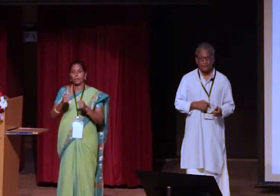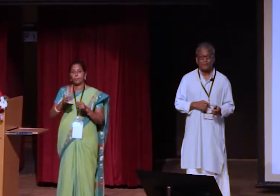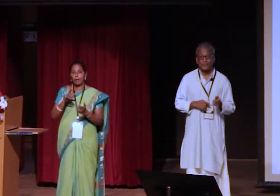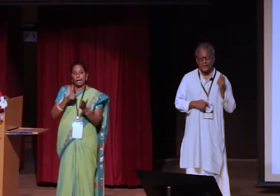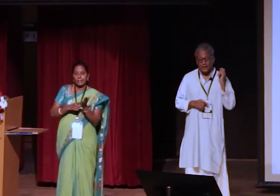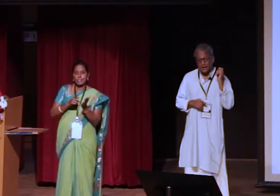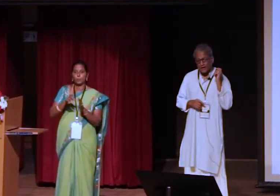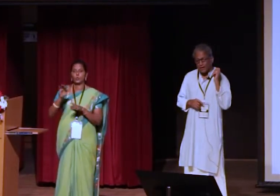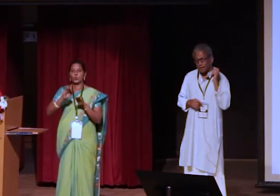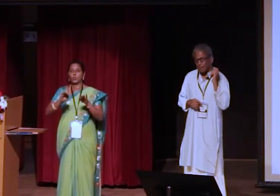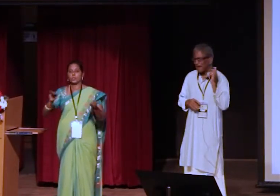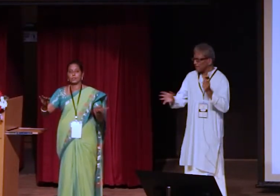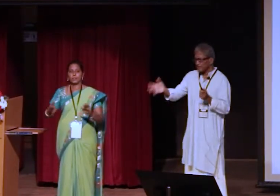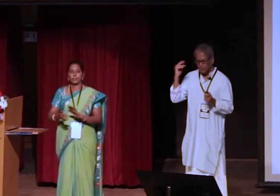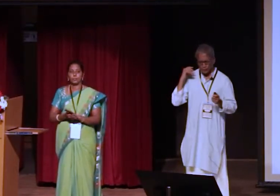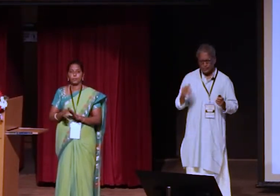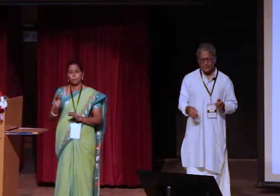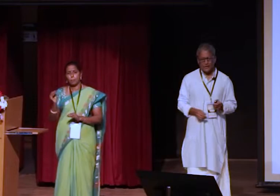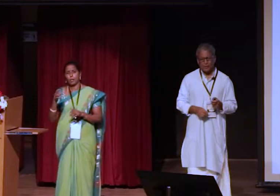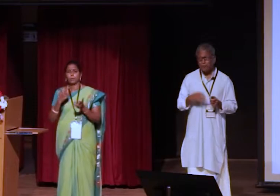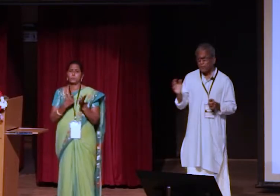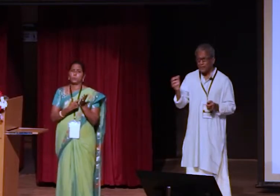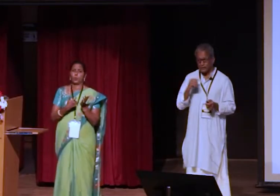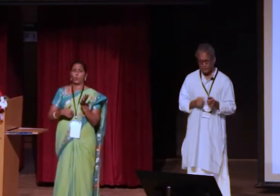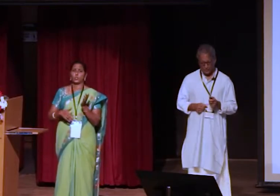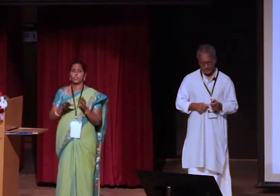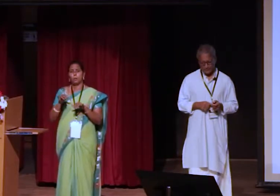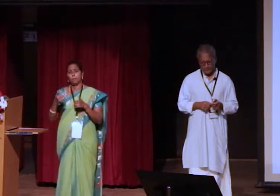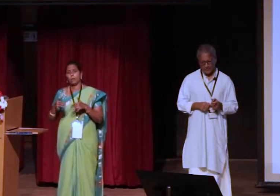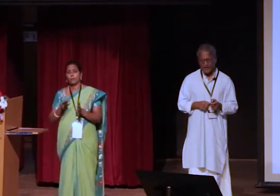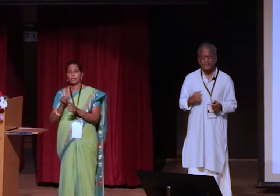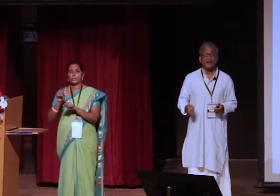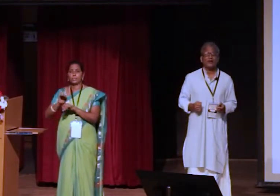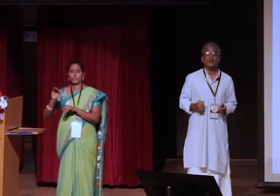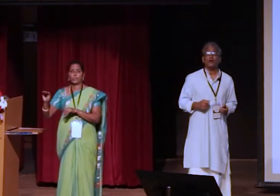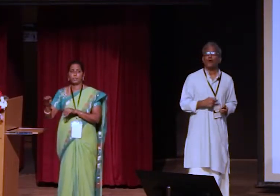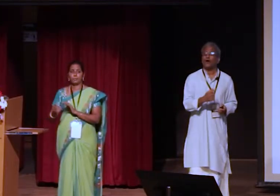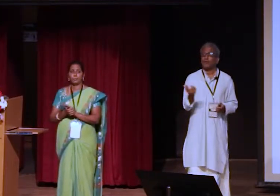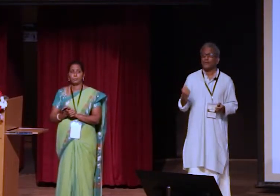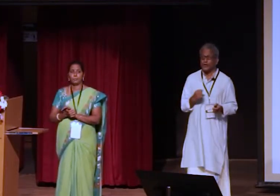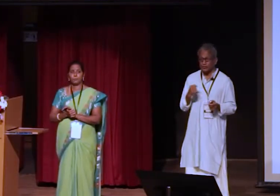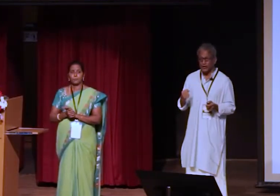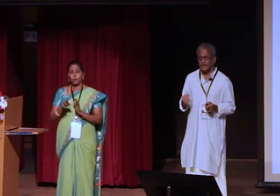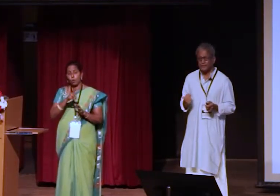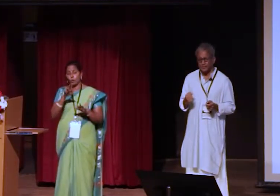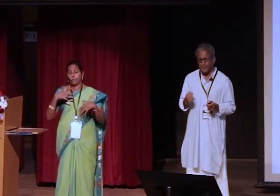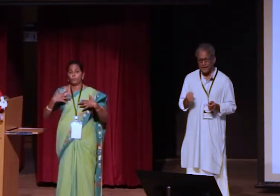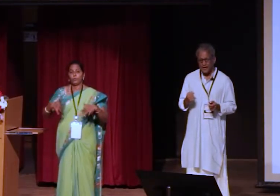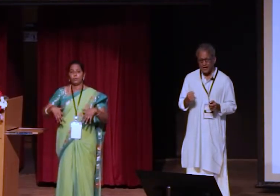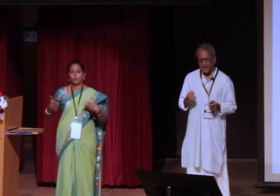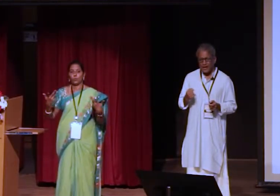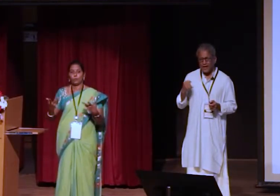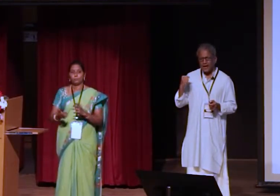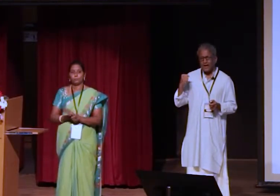children. Make up some rules. Play with the children. Iterate till all of you enjoy.